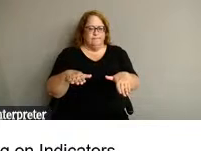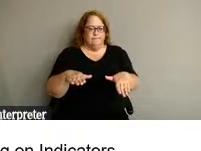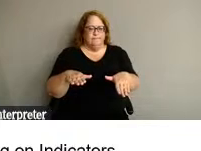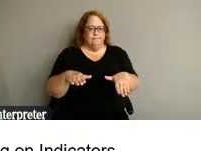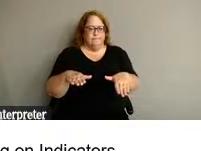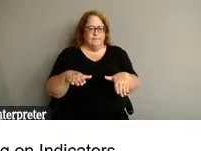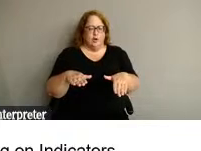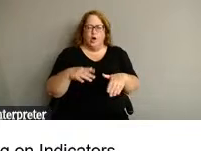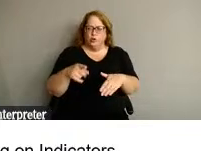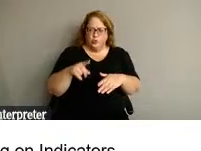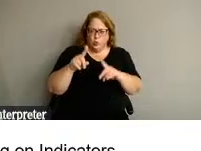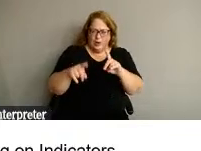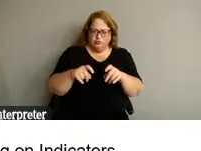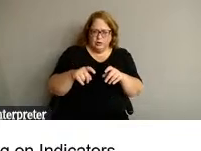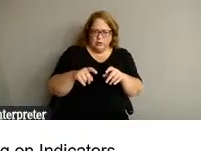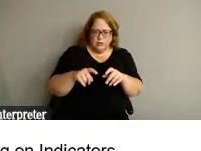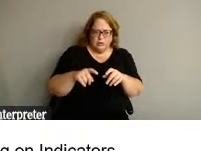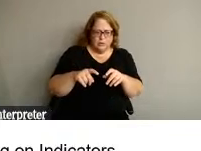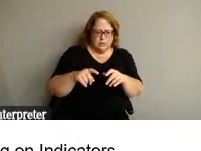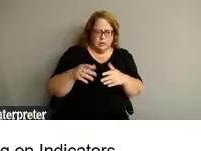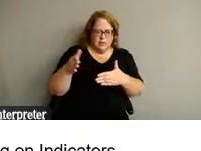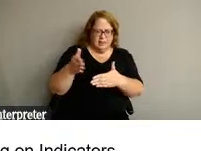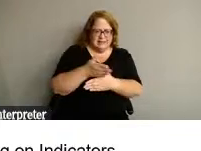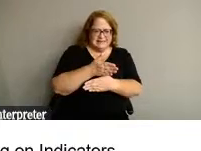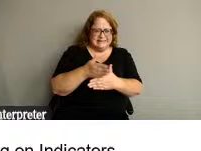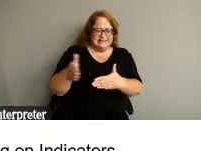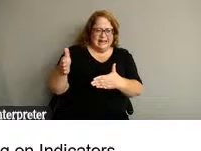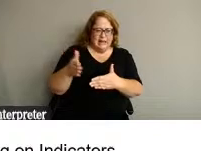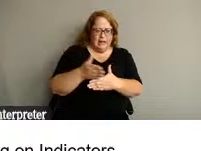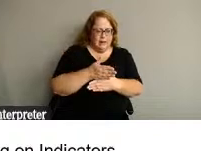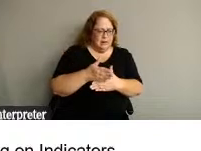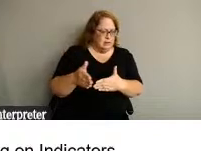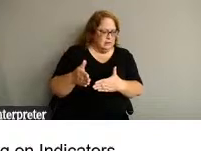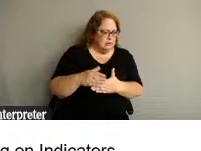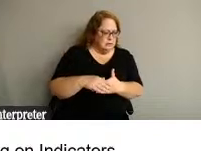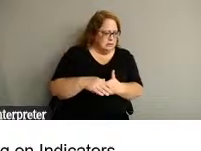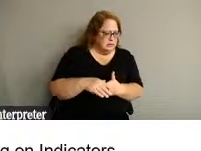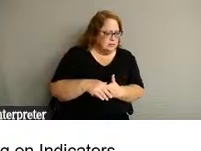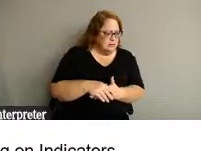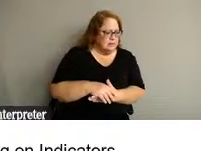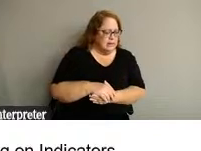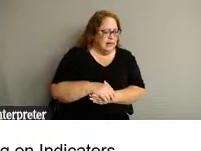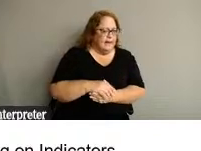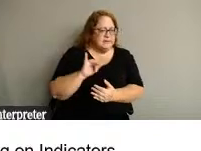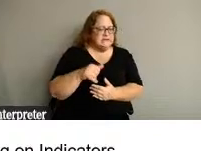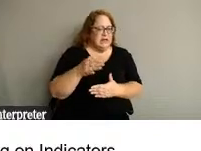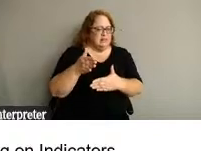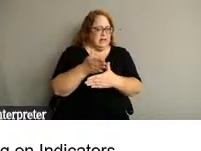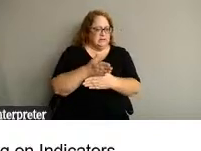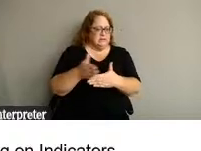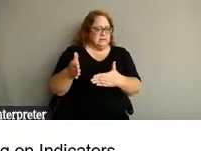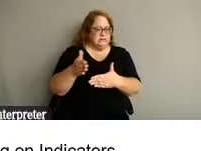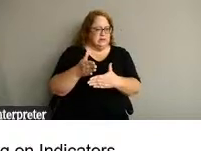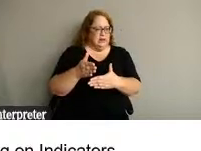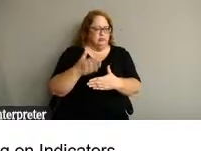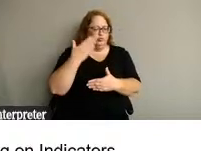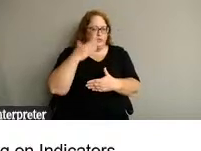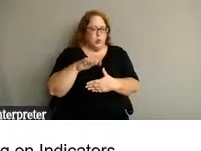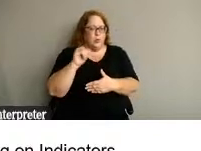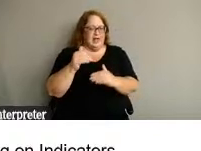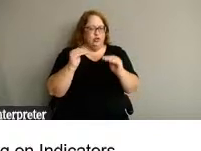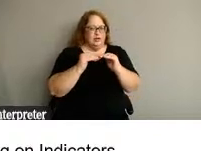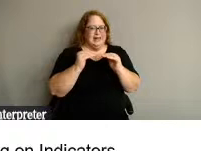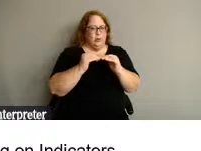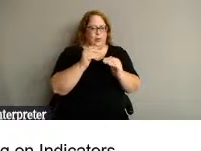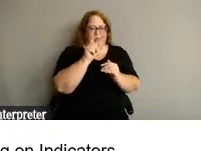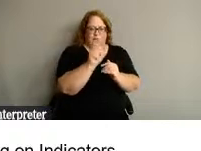Are you questioning the Likert scale or the fact that it's Yeah, Likert I can't, I'm saying the Likert scale, you don't know those are equal intervals, so you